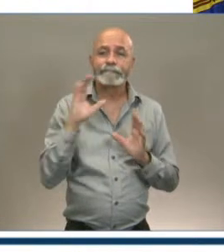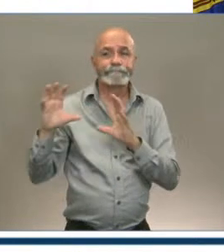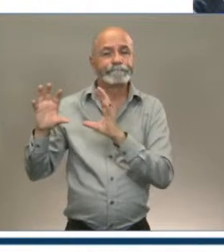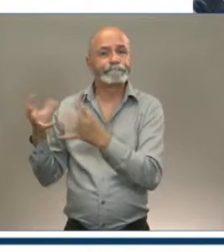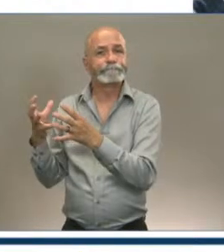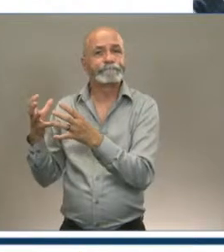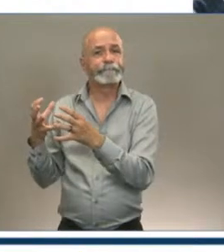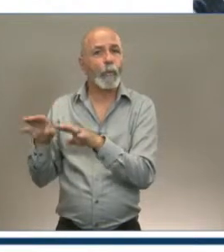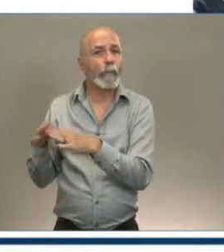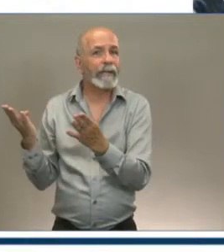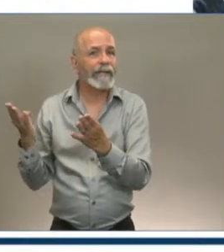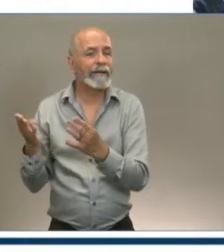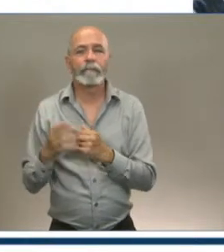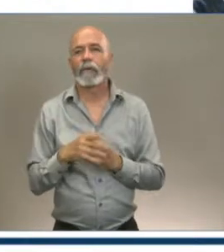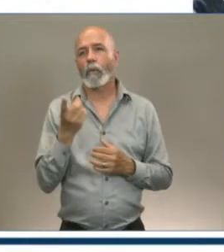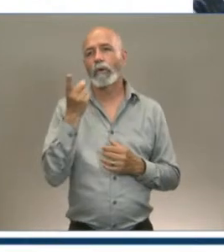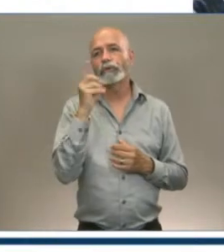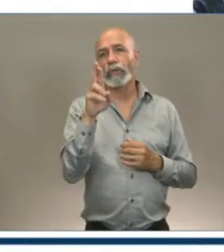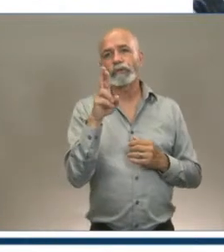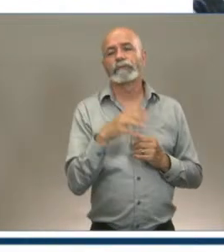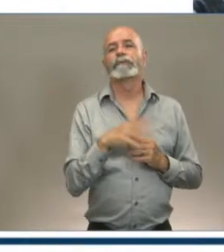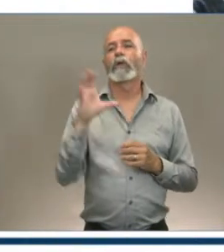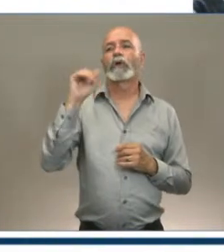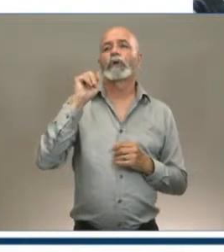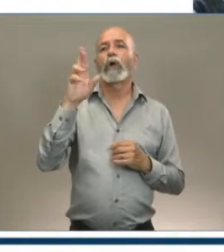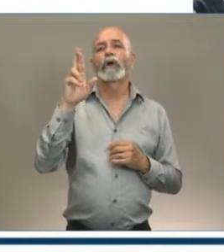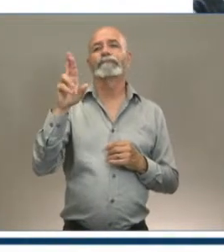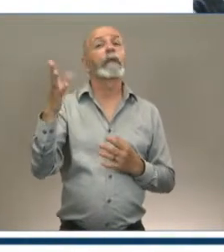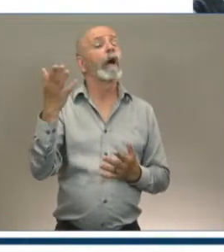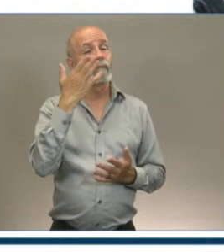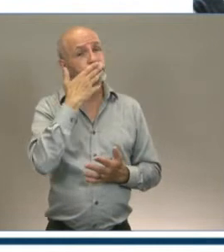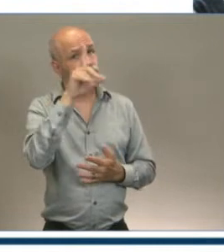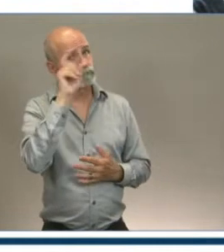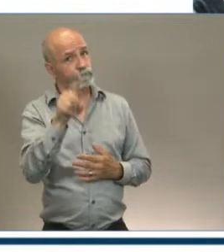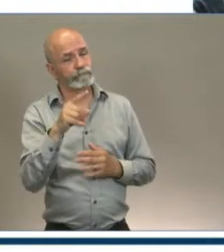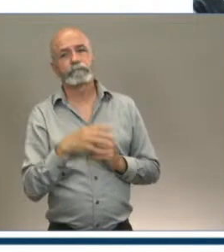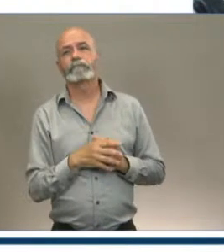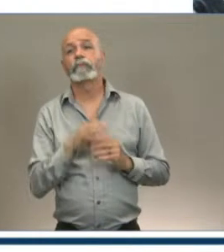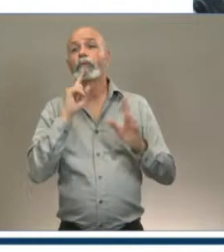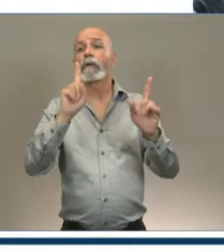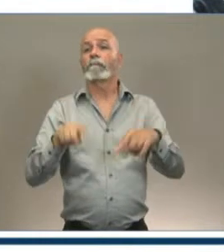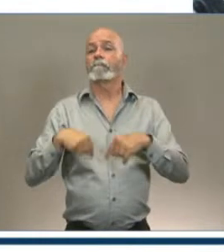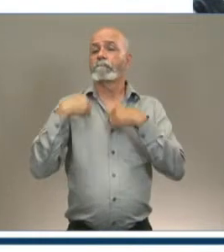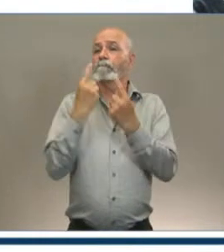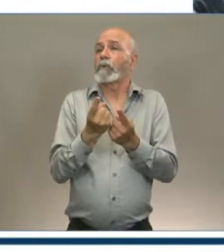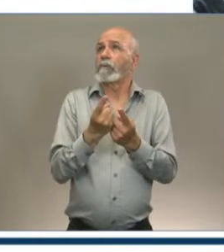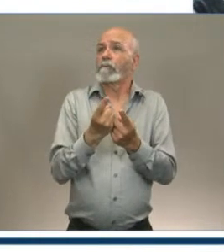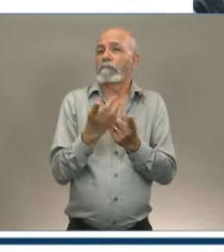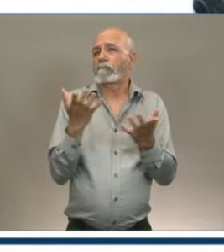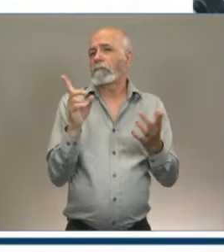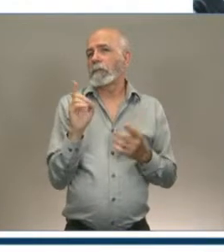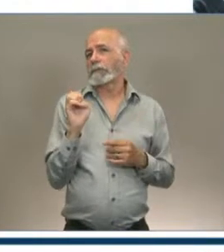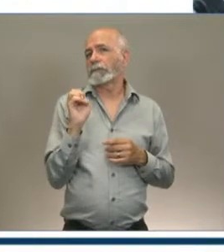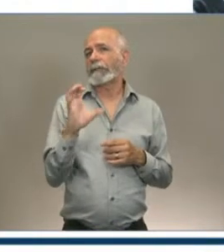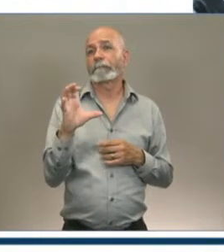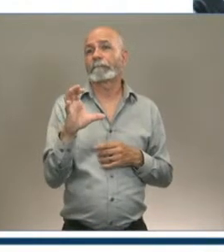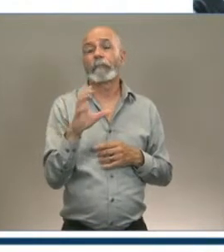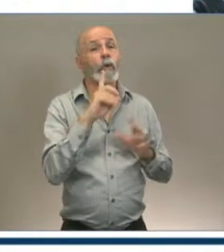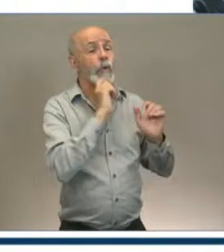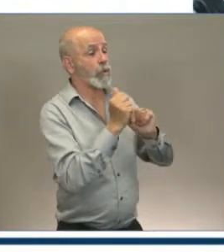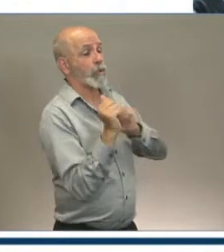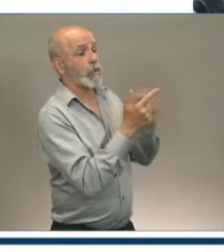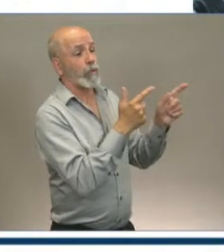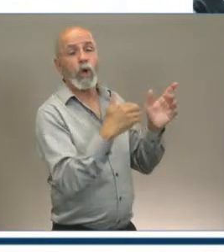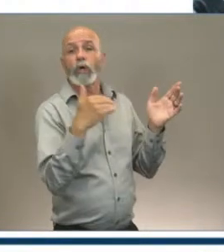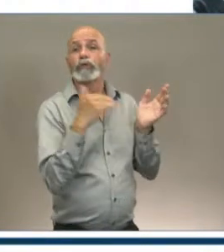Thank you for your question. So since December, healthcare workers have been prioritized as part